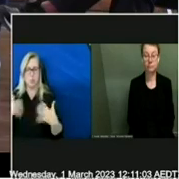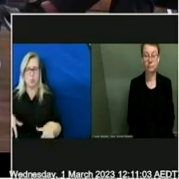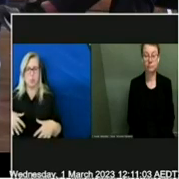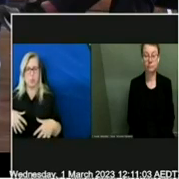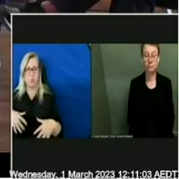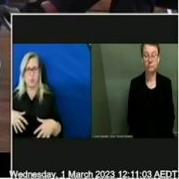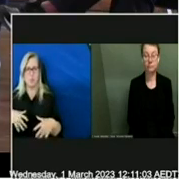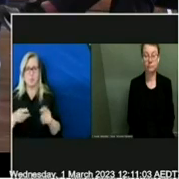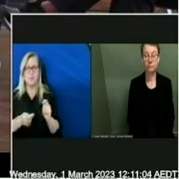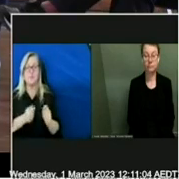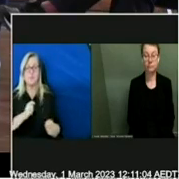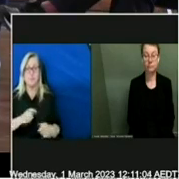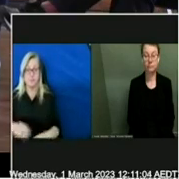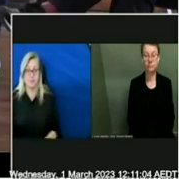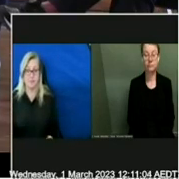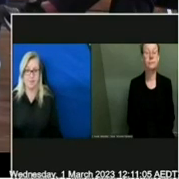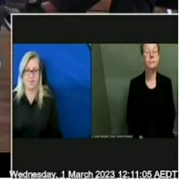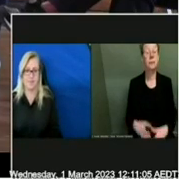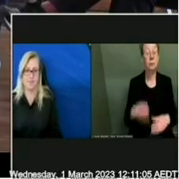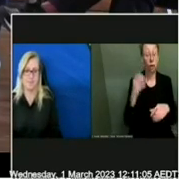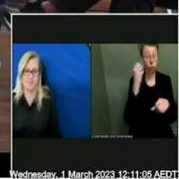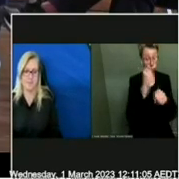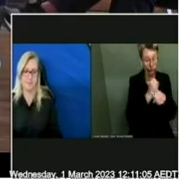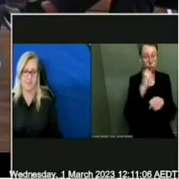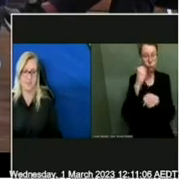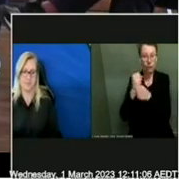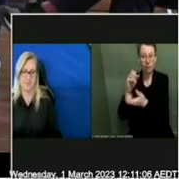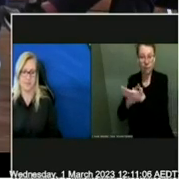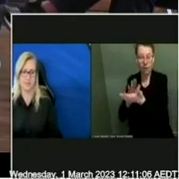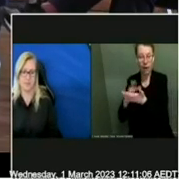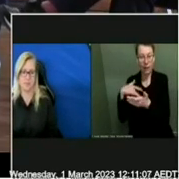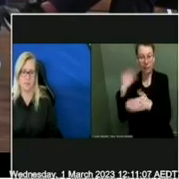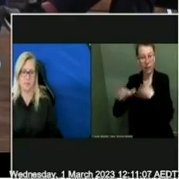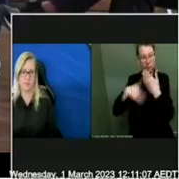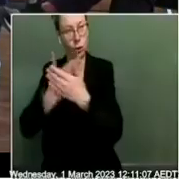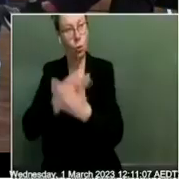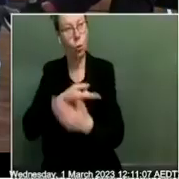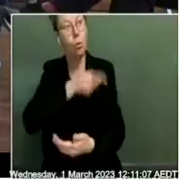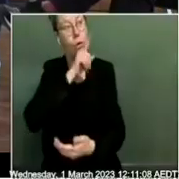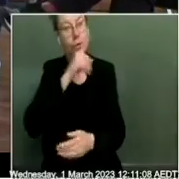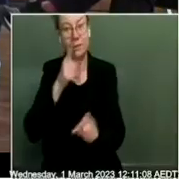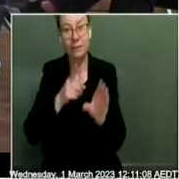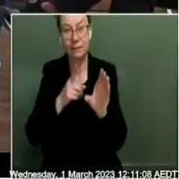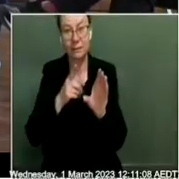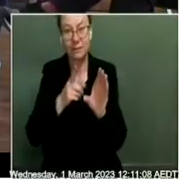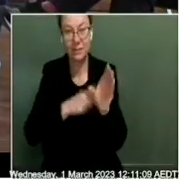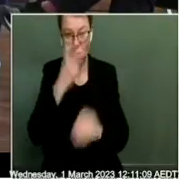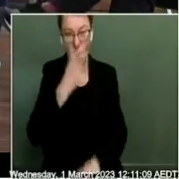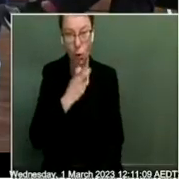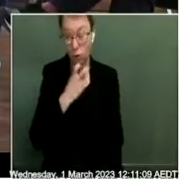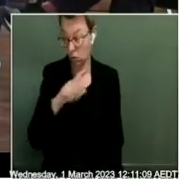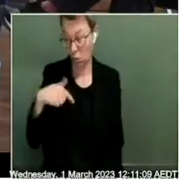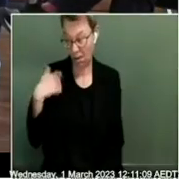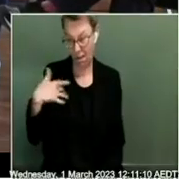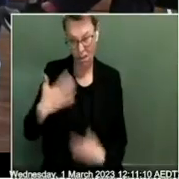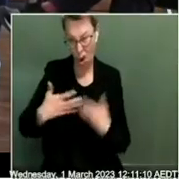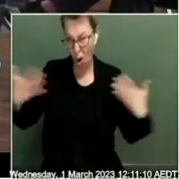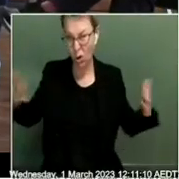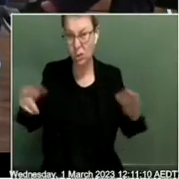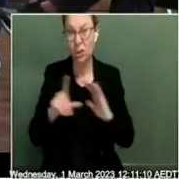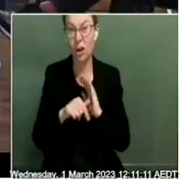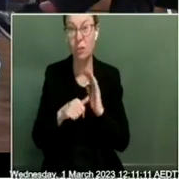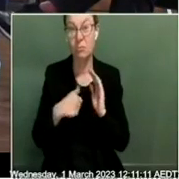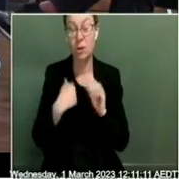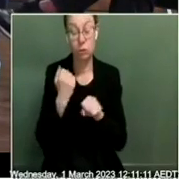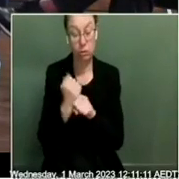we had, you know, we would have lived long, long lives. Mm. And we're lucky, you know, she lived till 75, she could have lived longer. Mm.